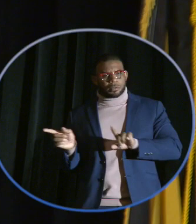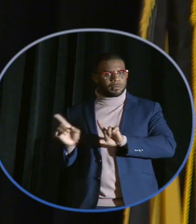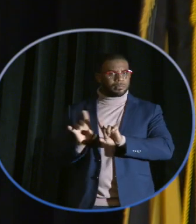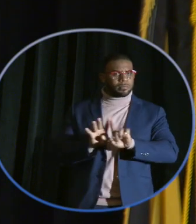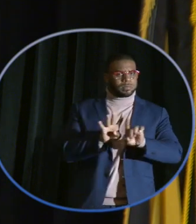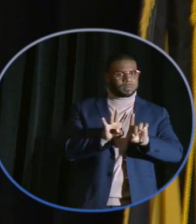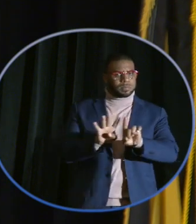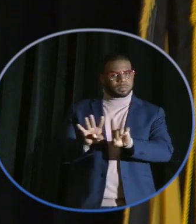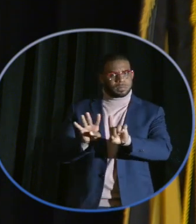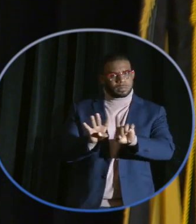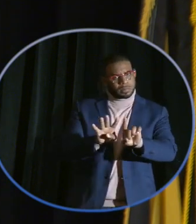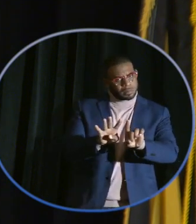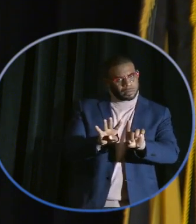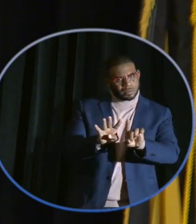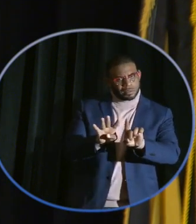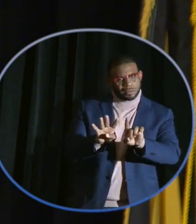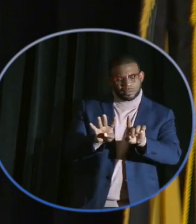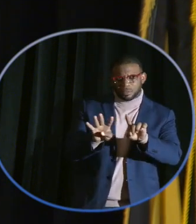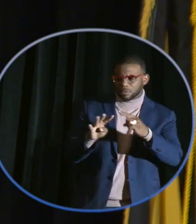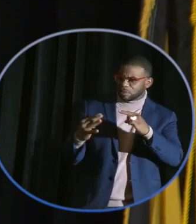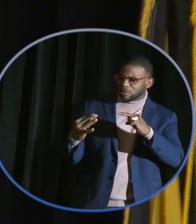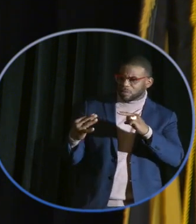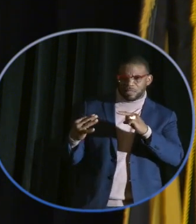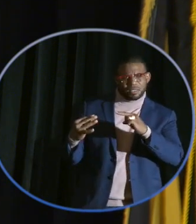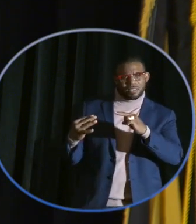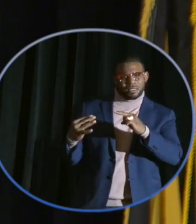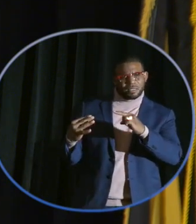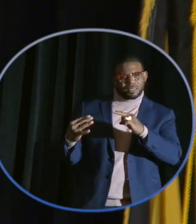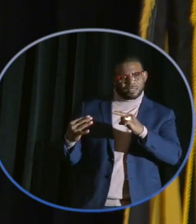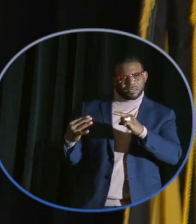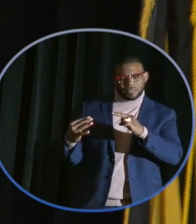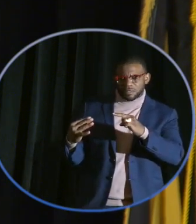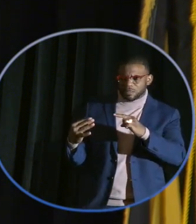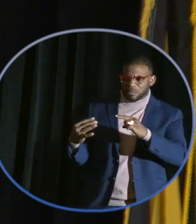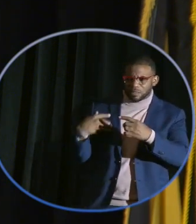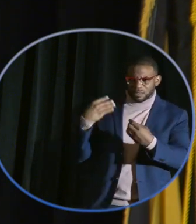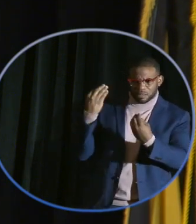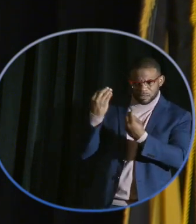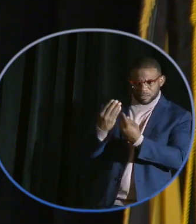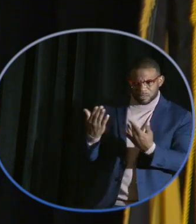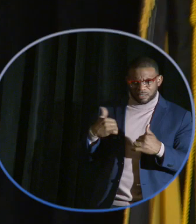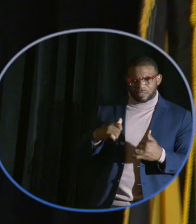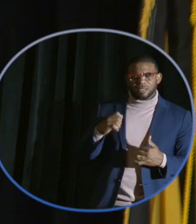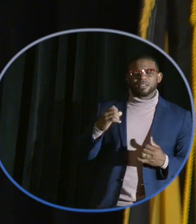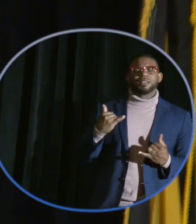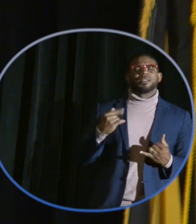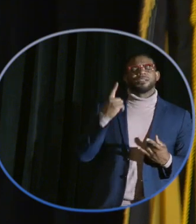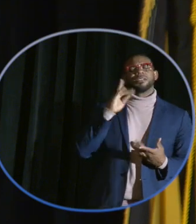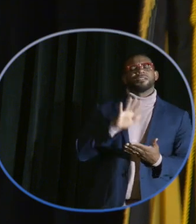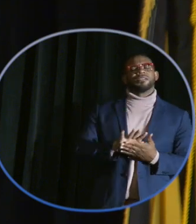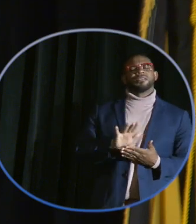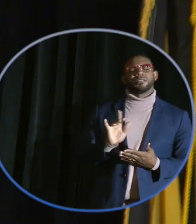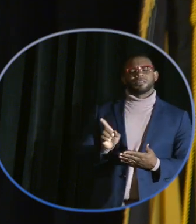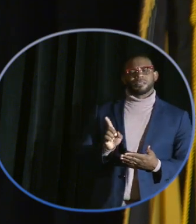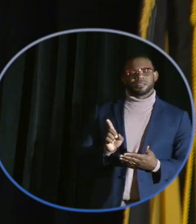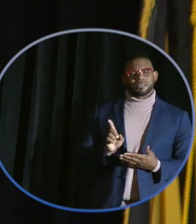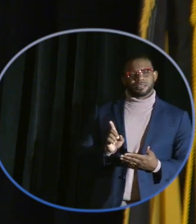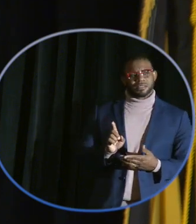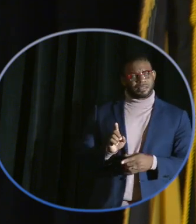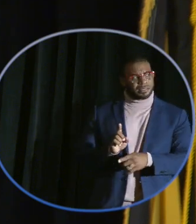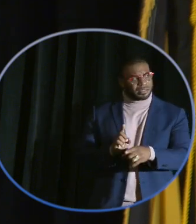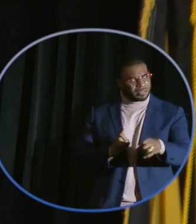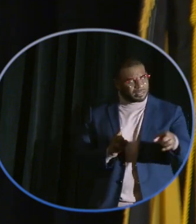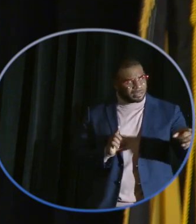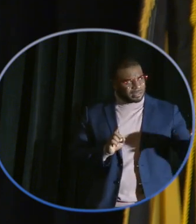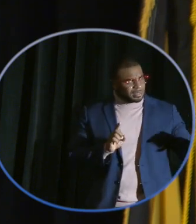him. And he said, I have come to believe that the